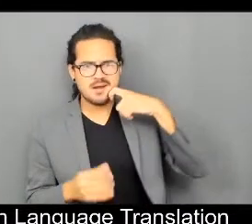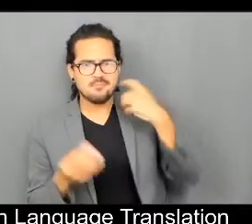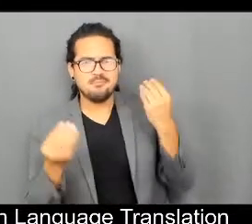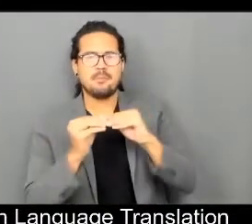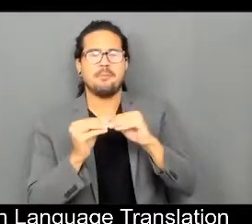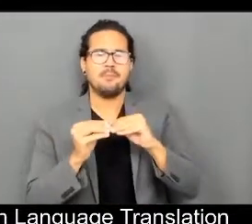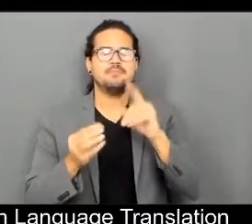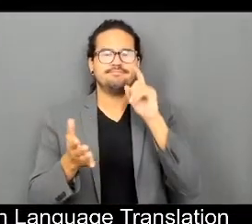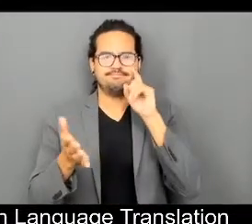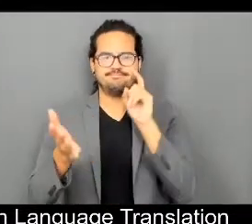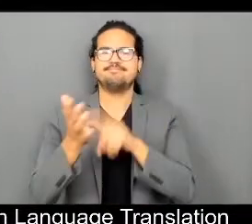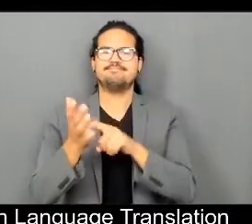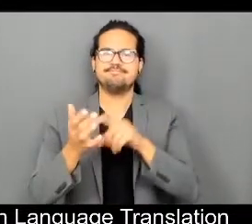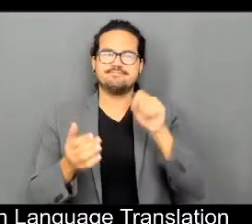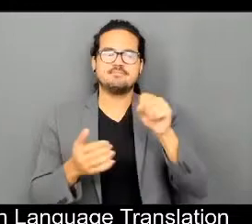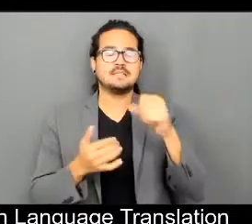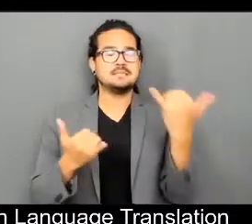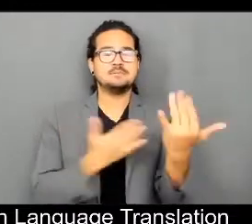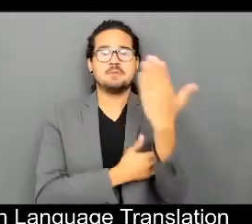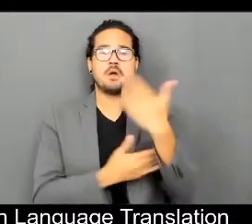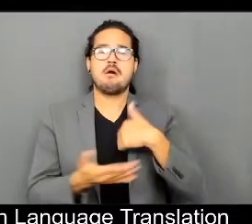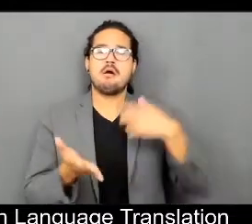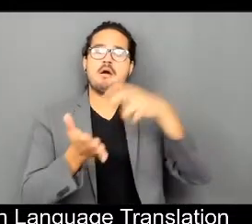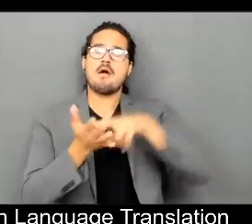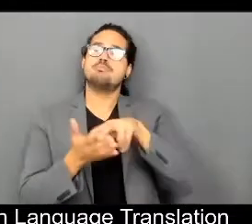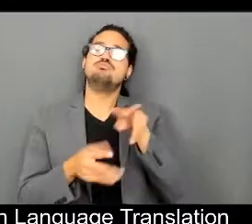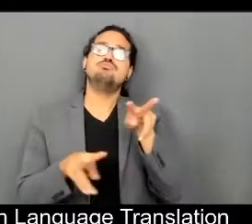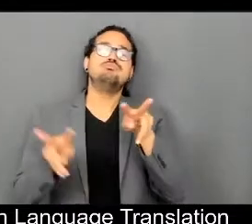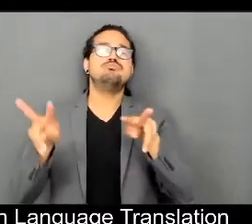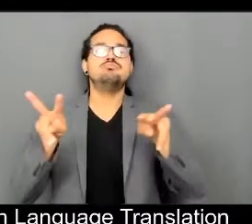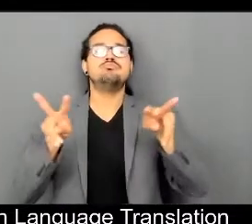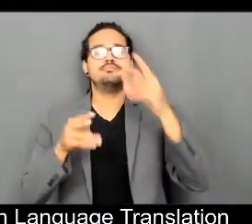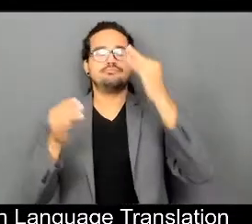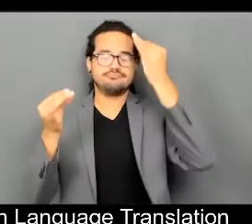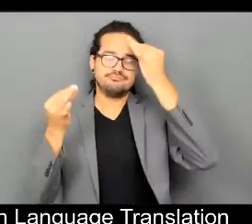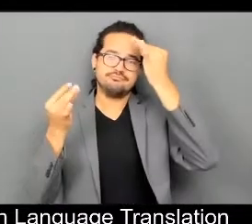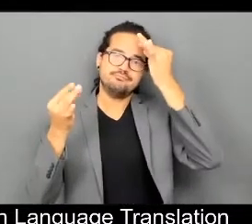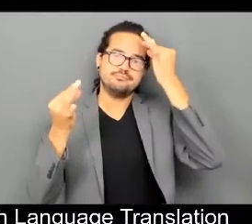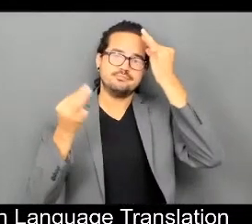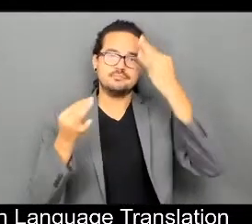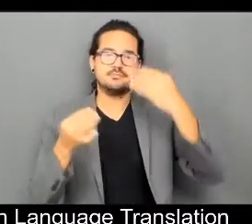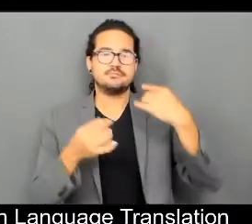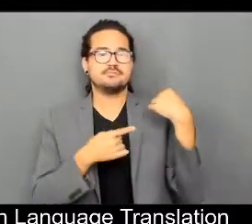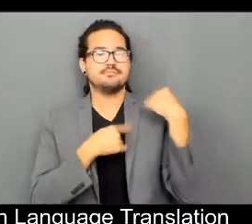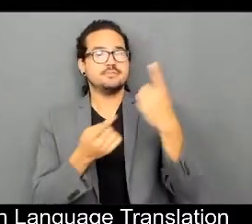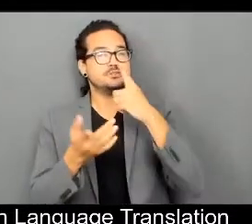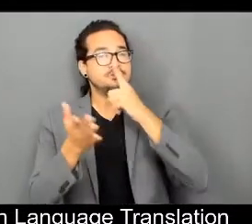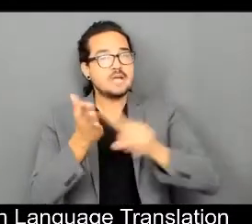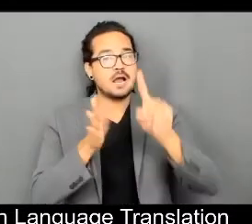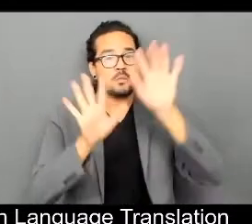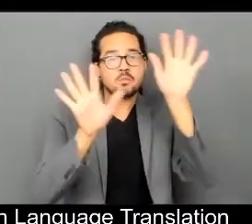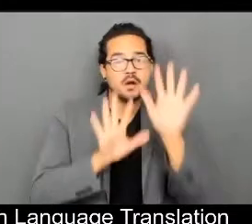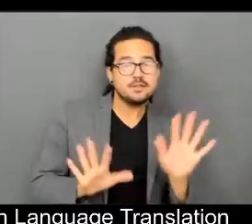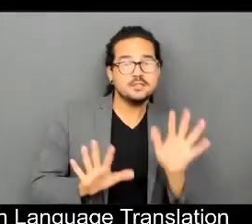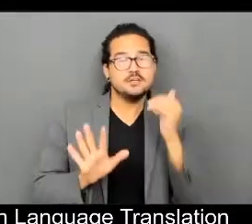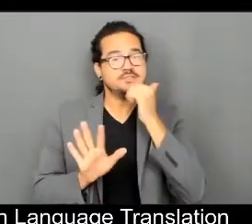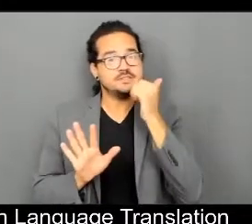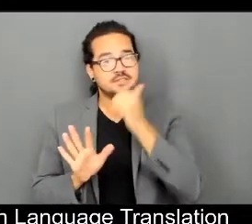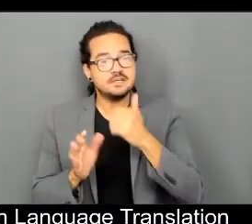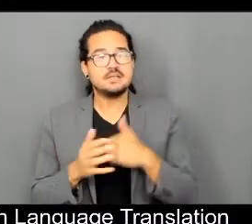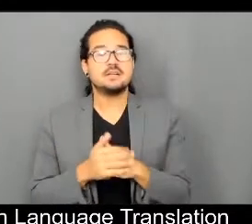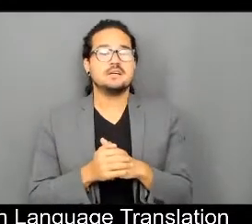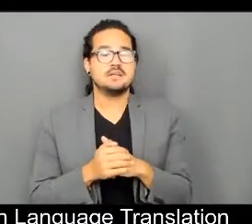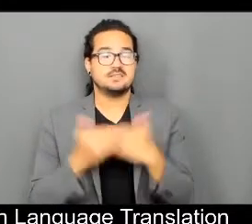morning, and some things to think about. Checking some weather this morning. We had some relative humidities that were, there was